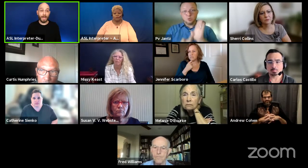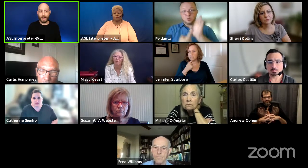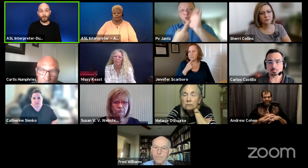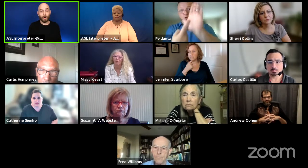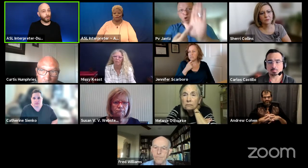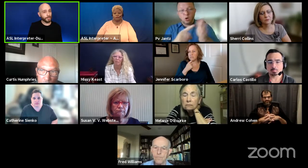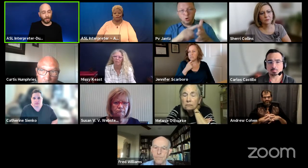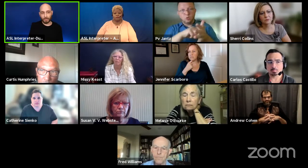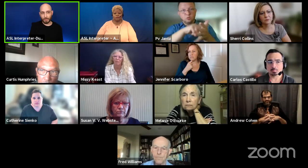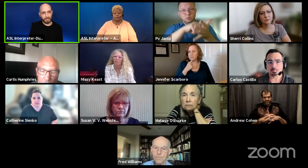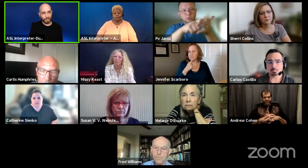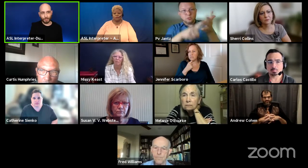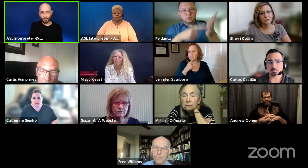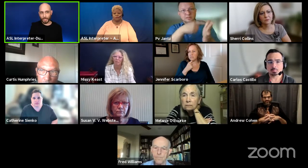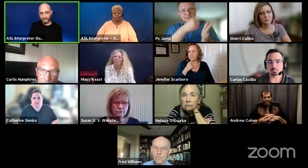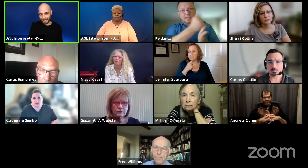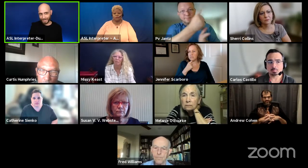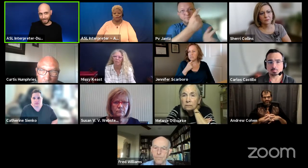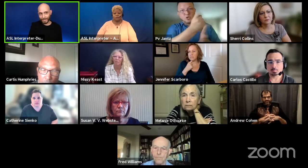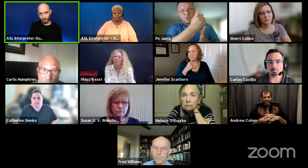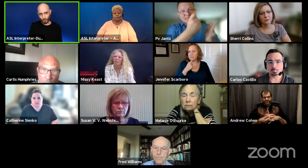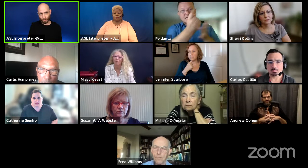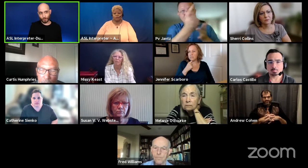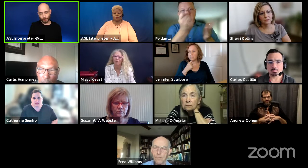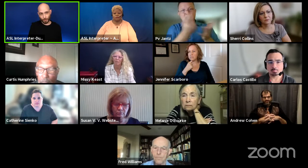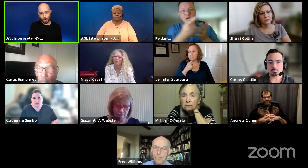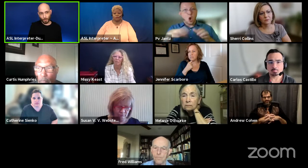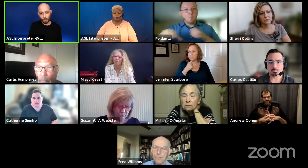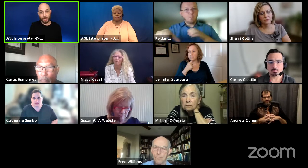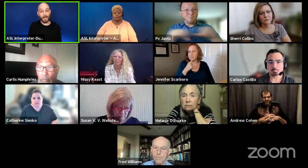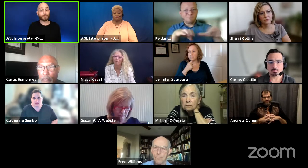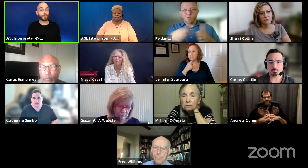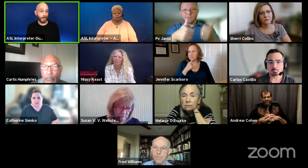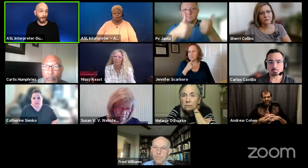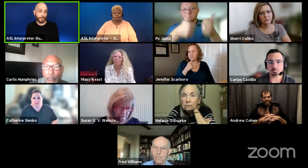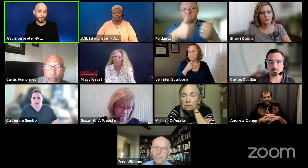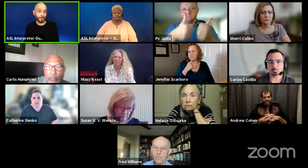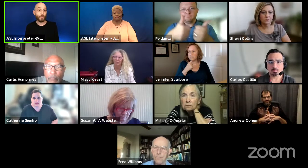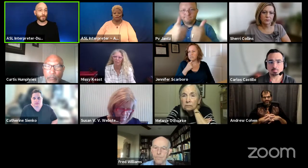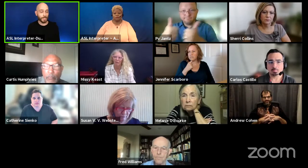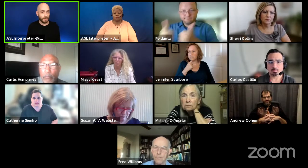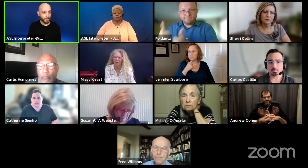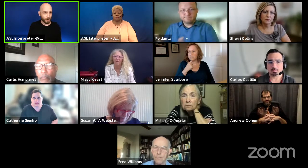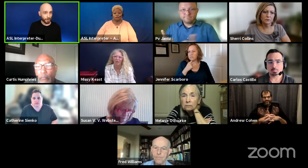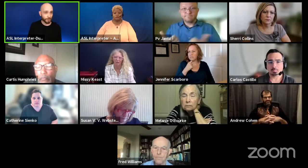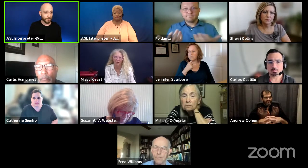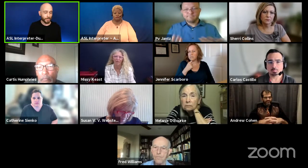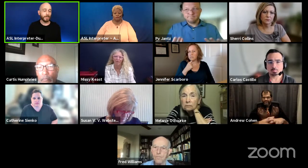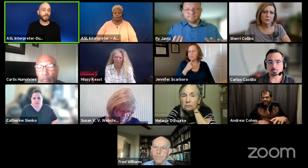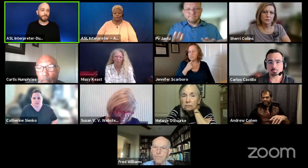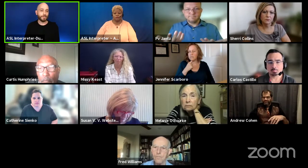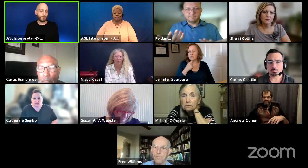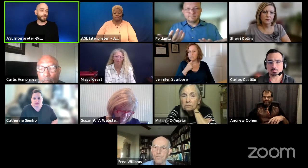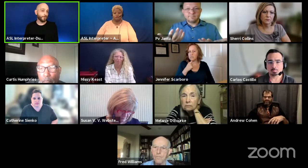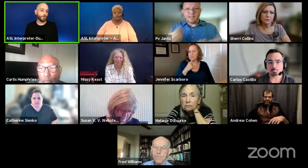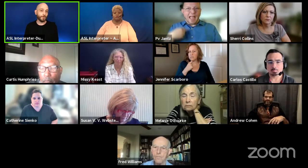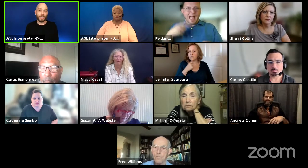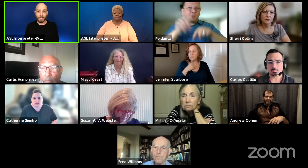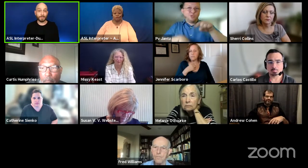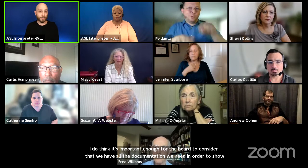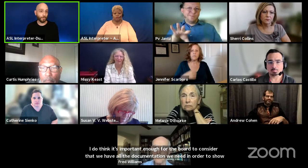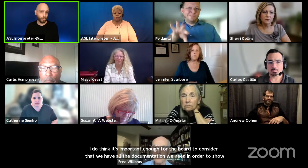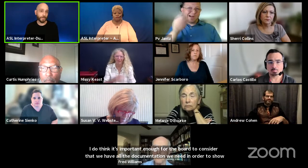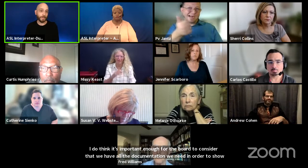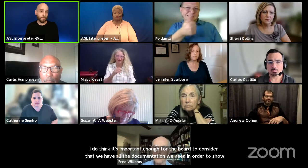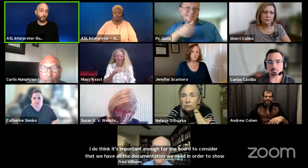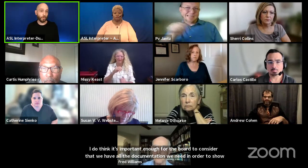that we have all the documentation we need in order to show that we have tried over the years to